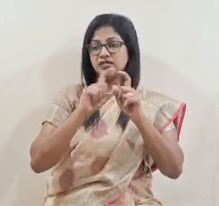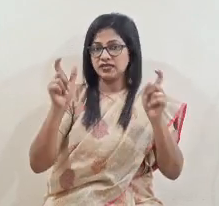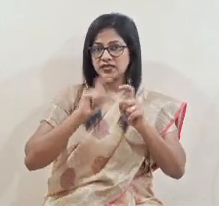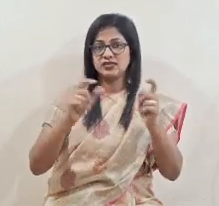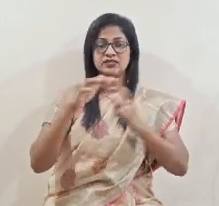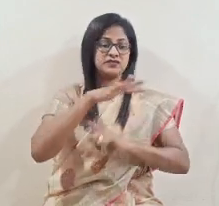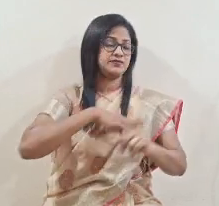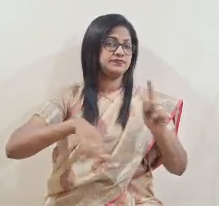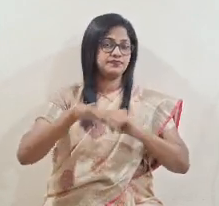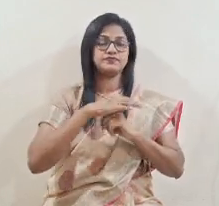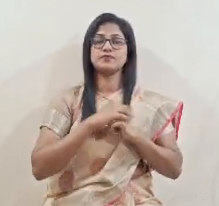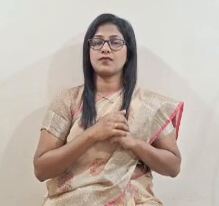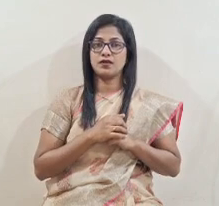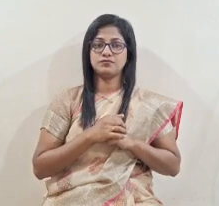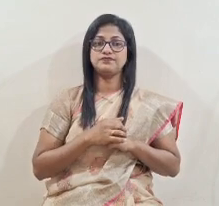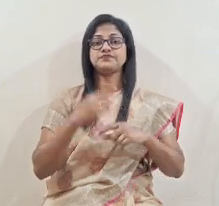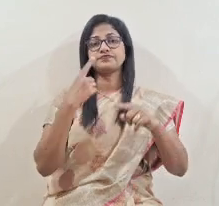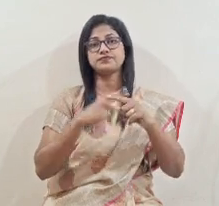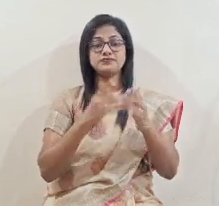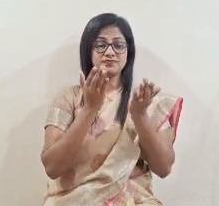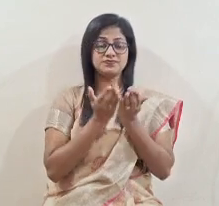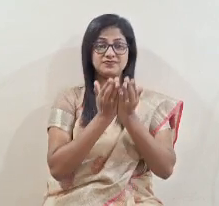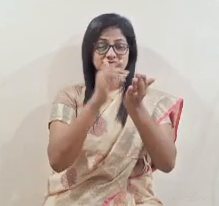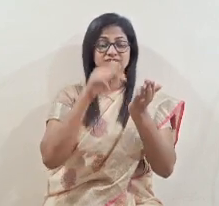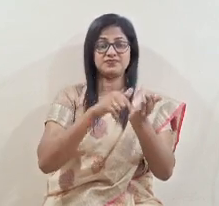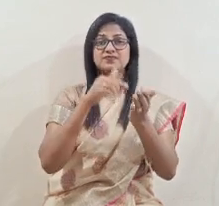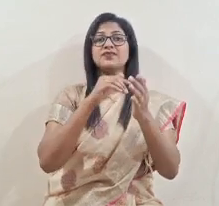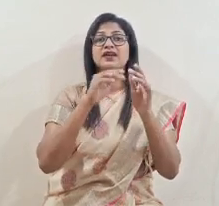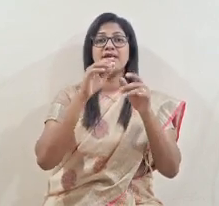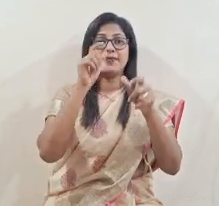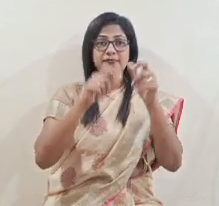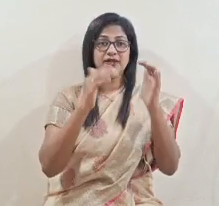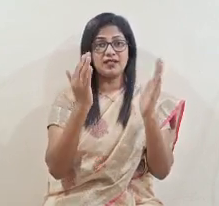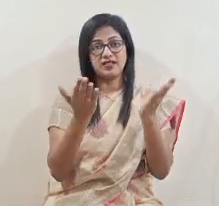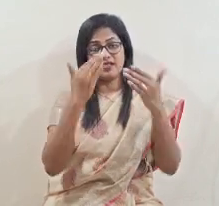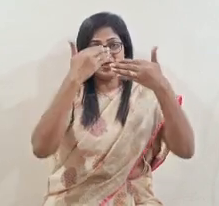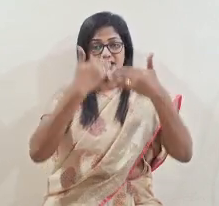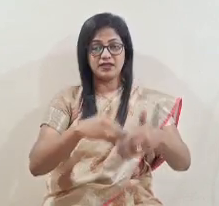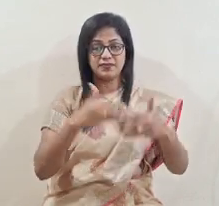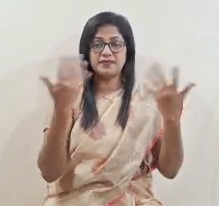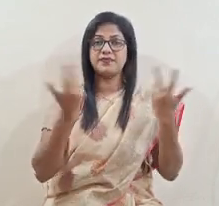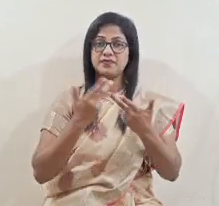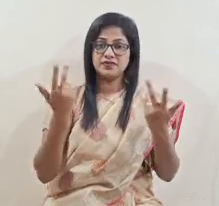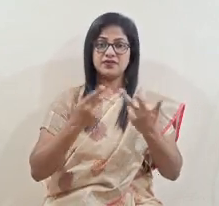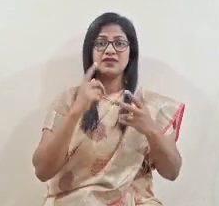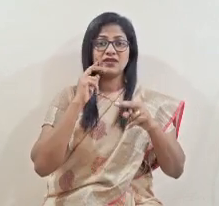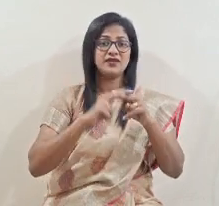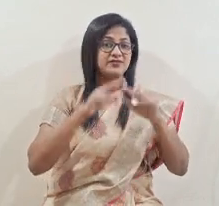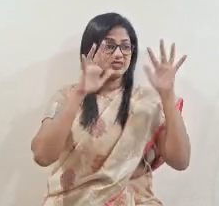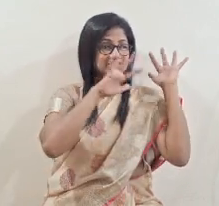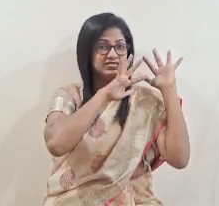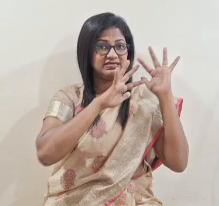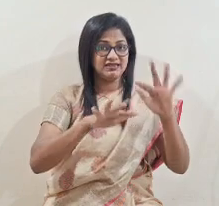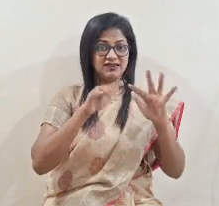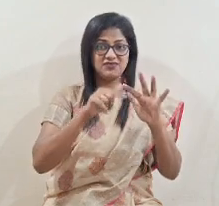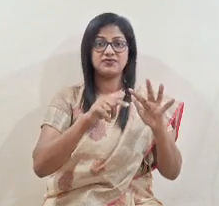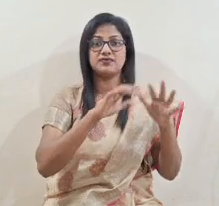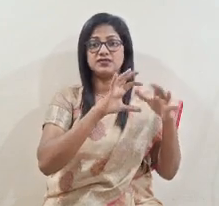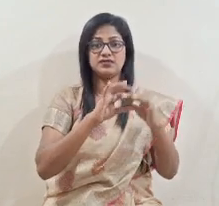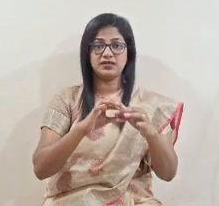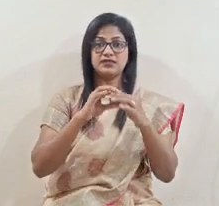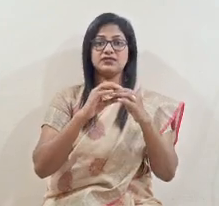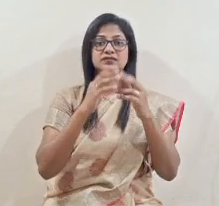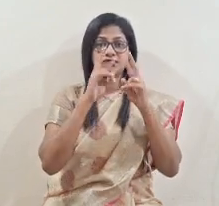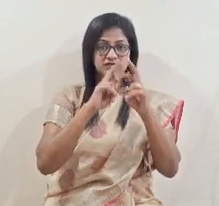And lastly is the vessel capacity, where the crowded the capacity based on the crowdedness of the ferry will